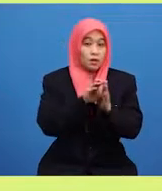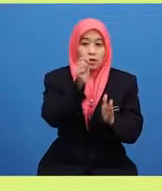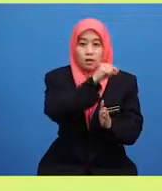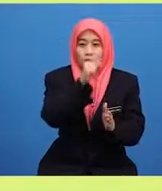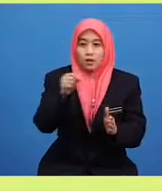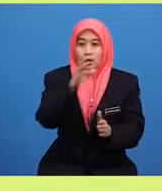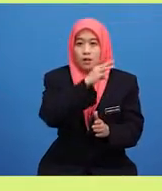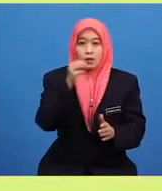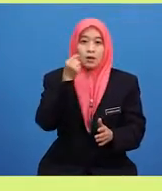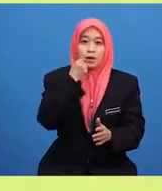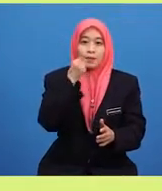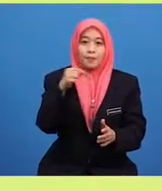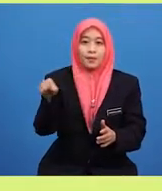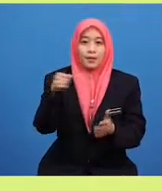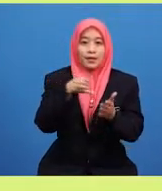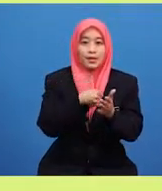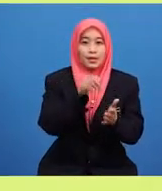It's a...